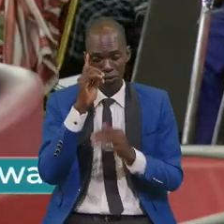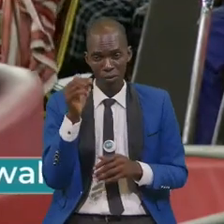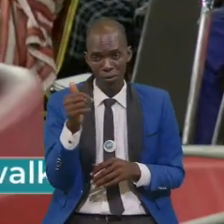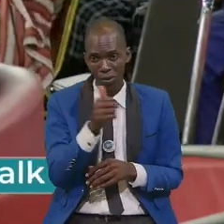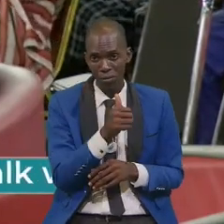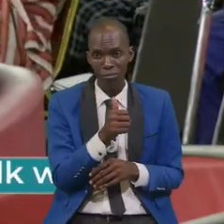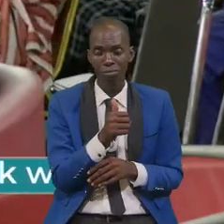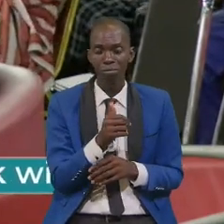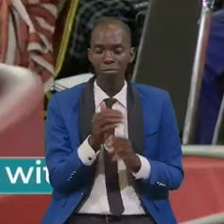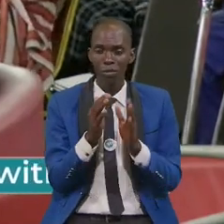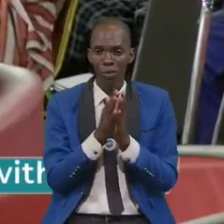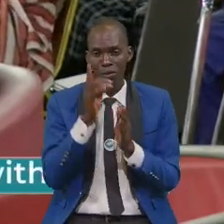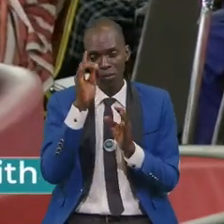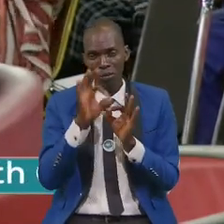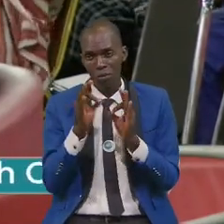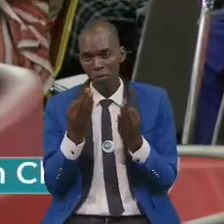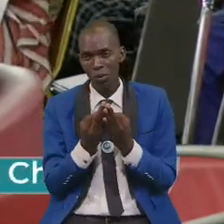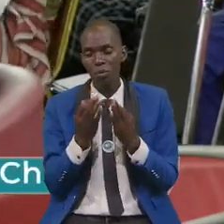Thank you.